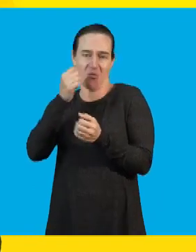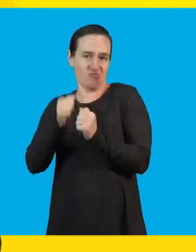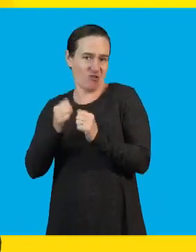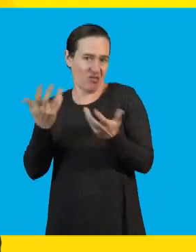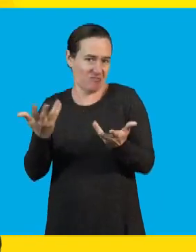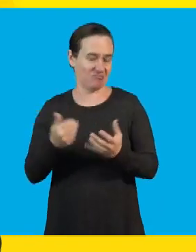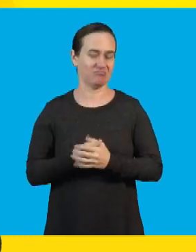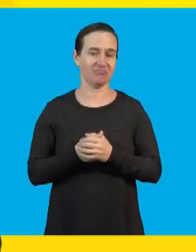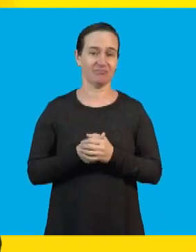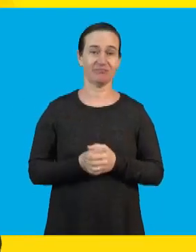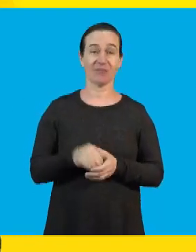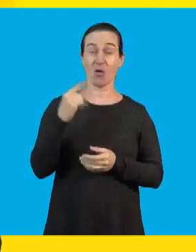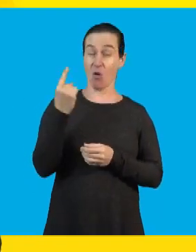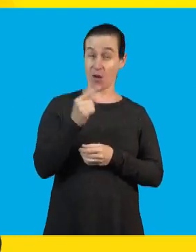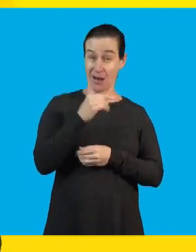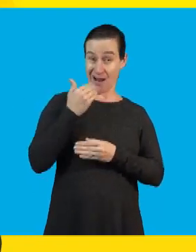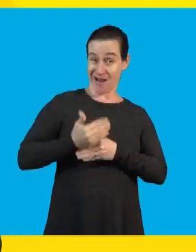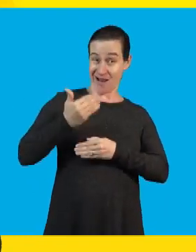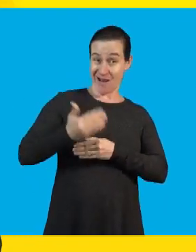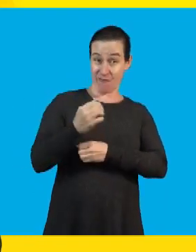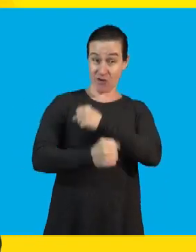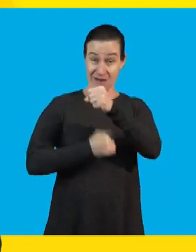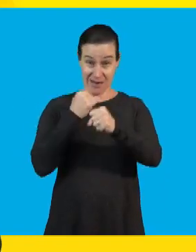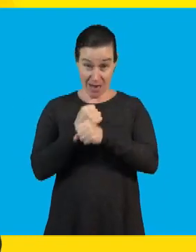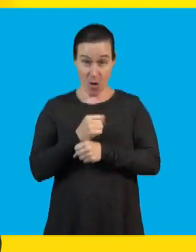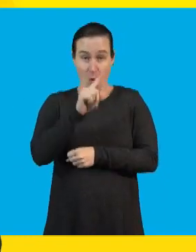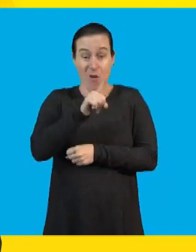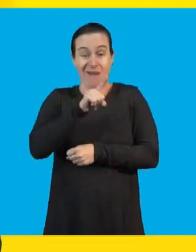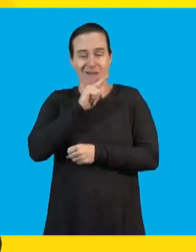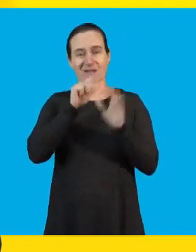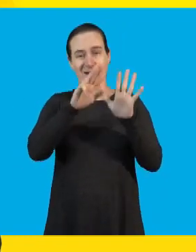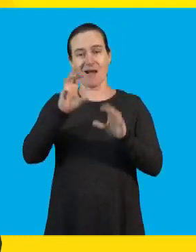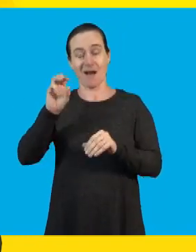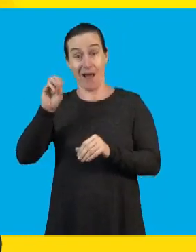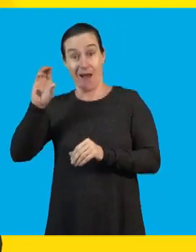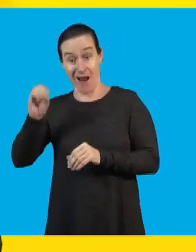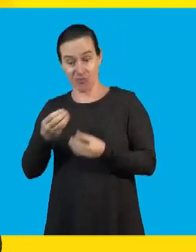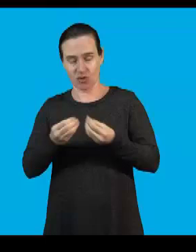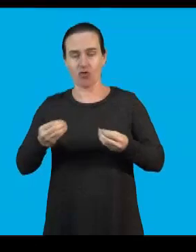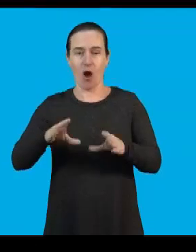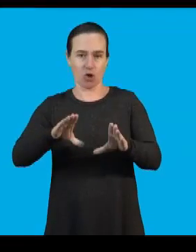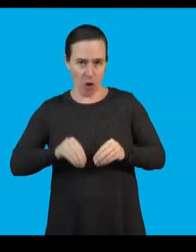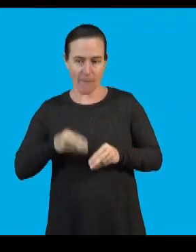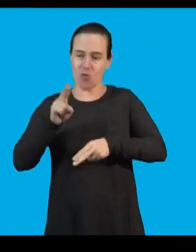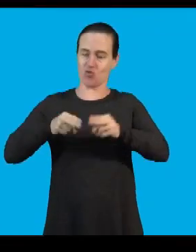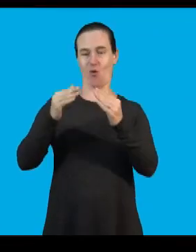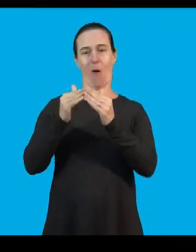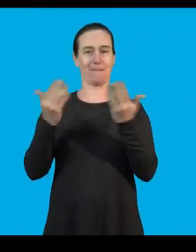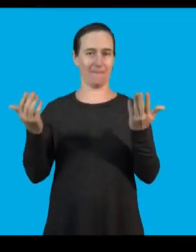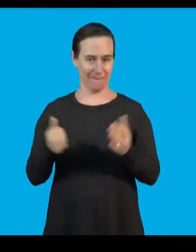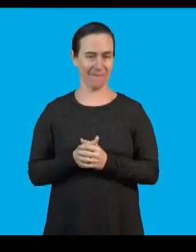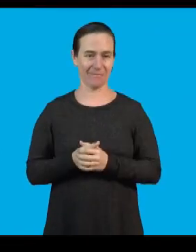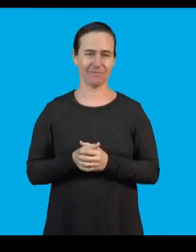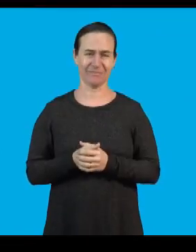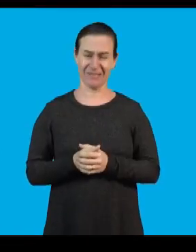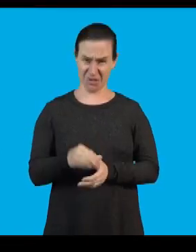taken care of by another child. And only 1,900 children are adopted in South